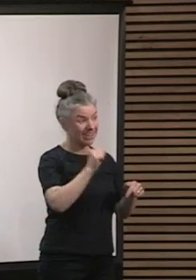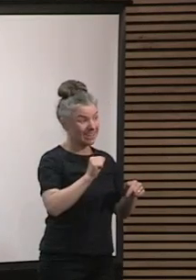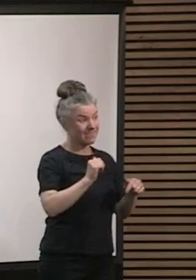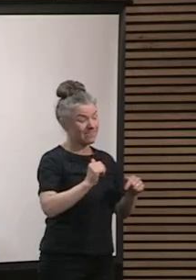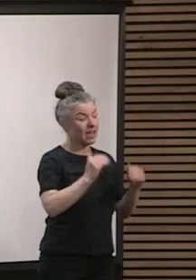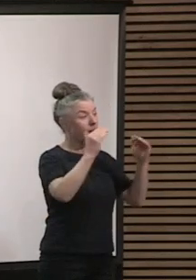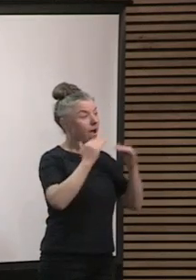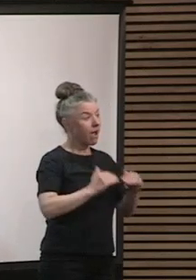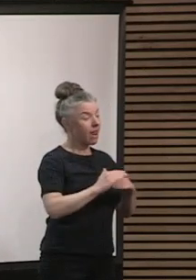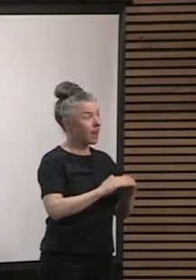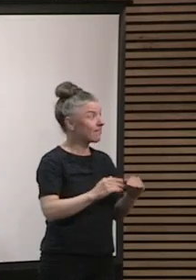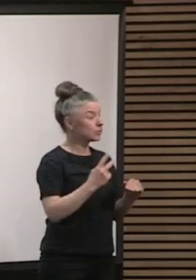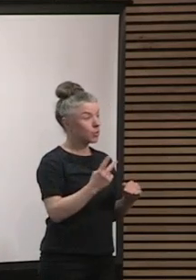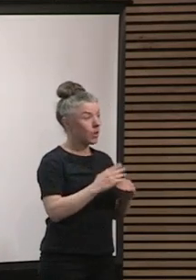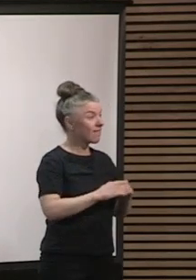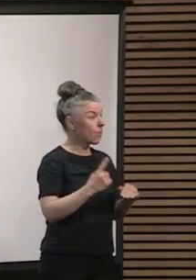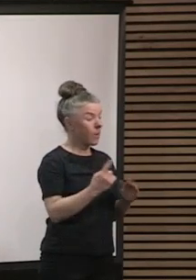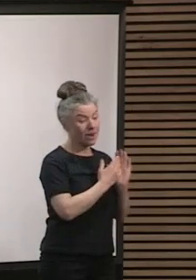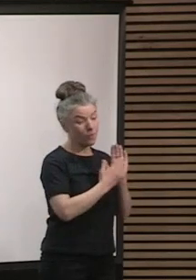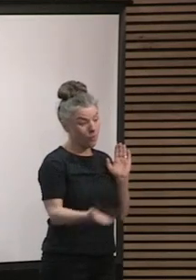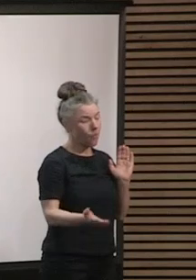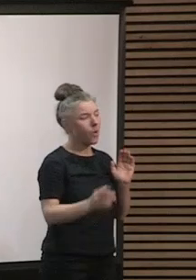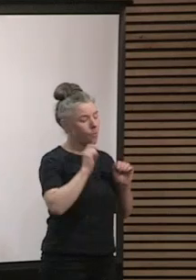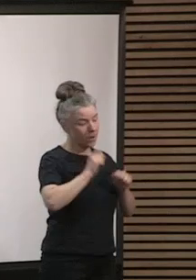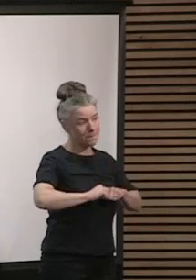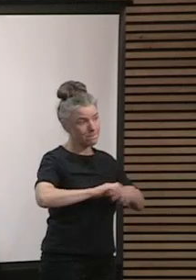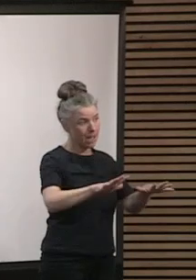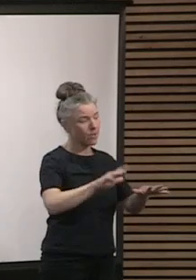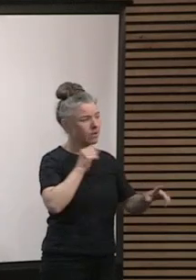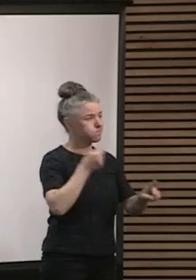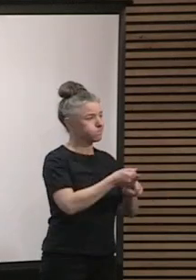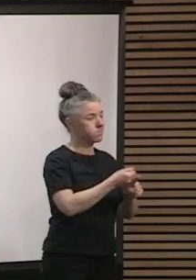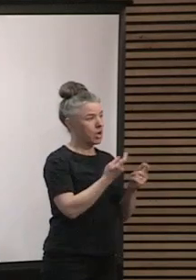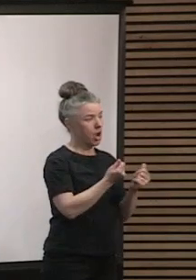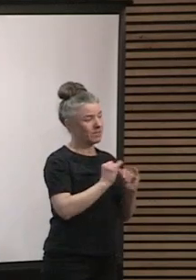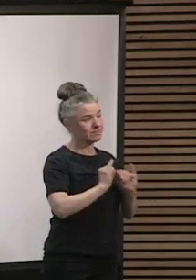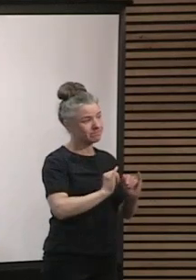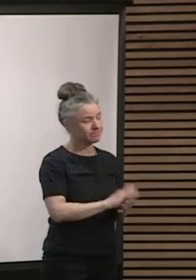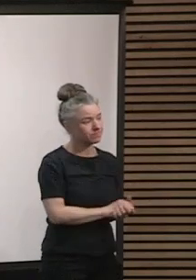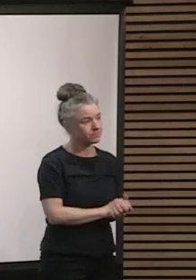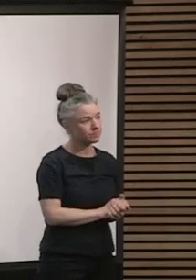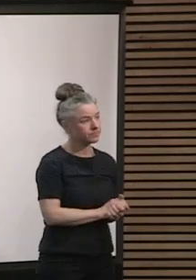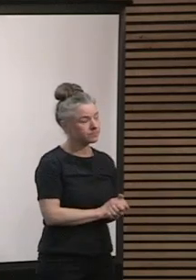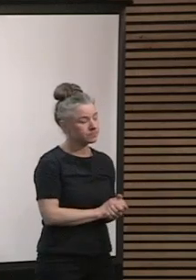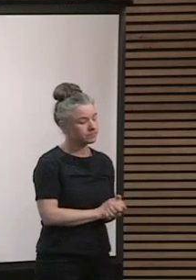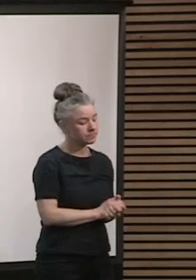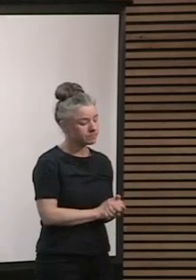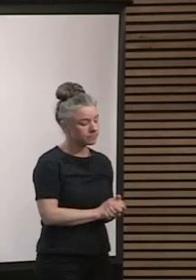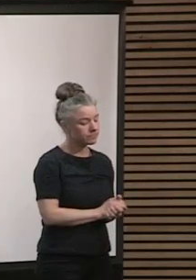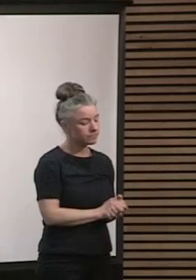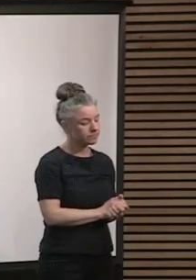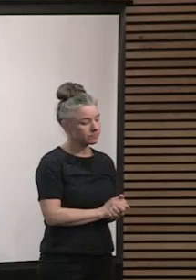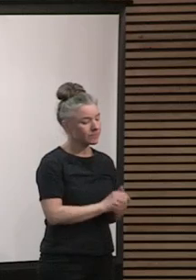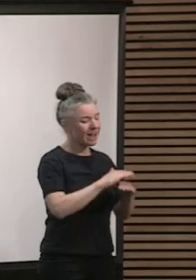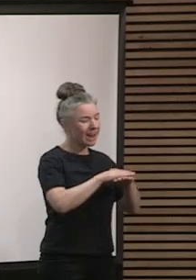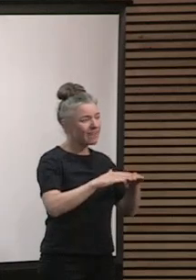in cases is the worst thing we could do for Auckland and the New Zealand economy. At the same time, level three does allow